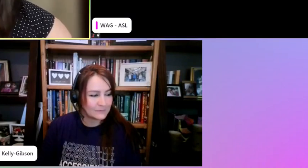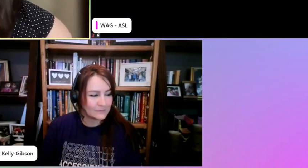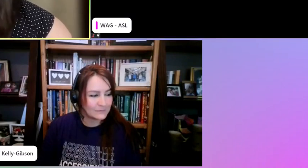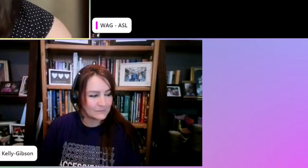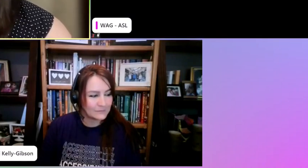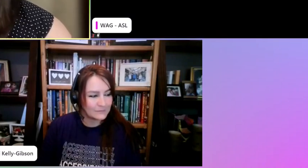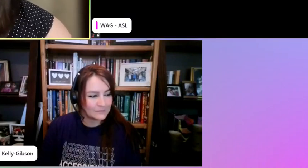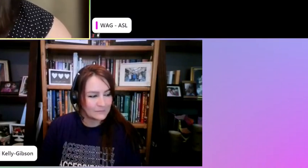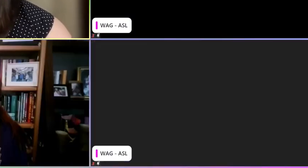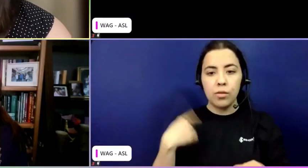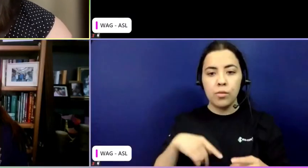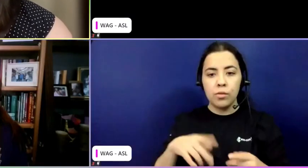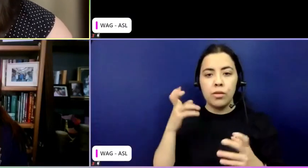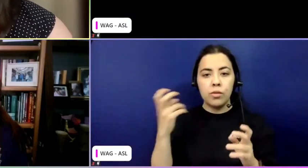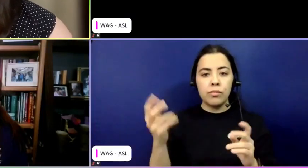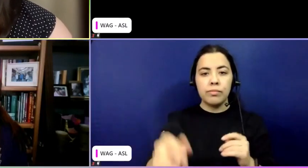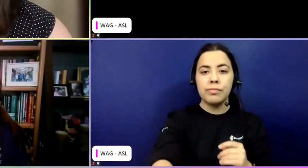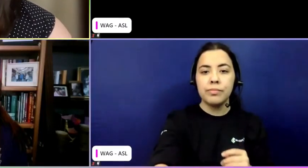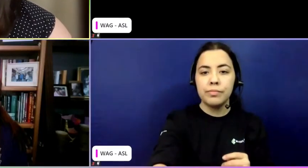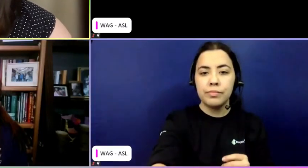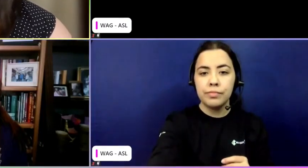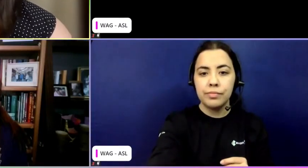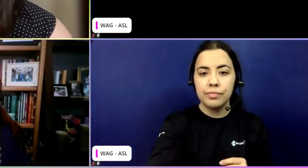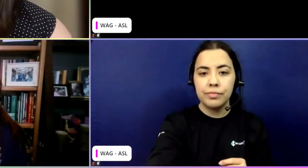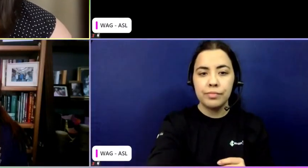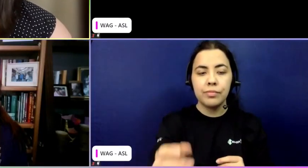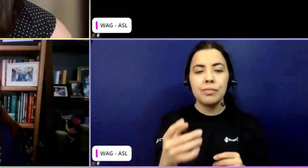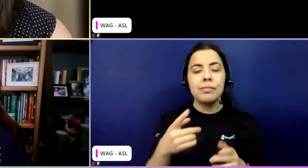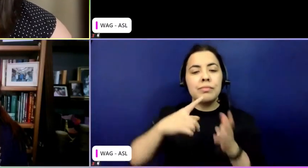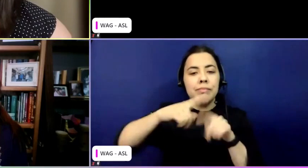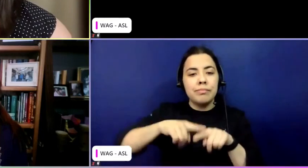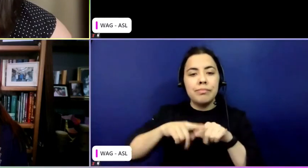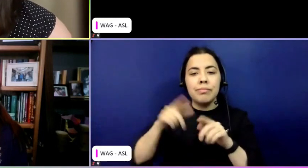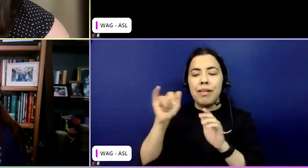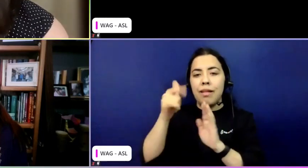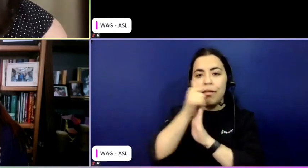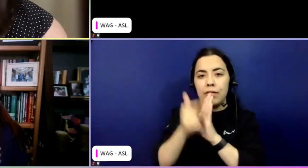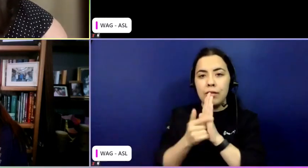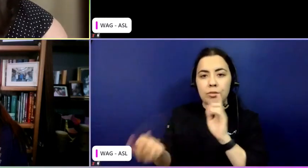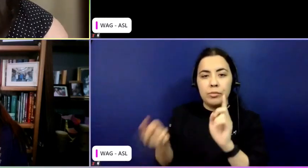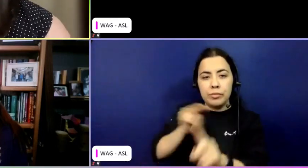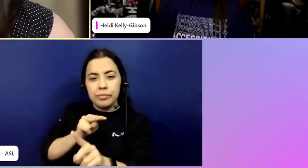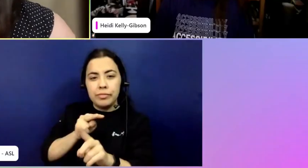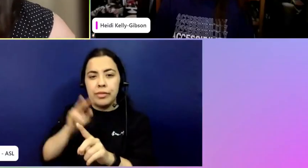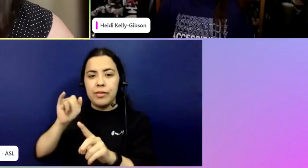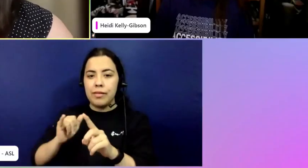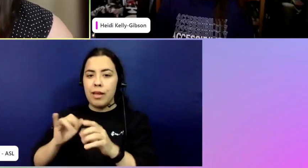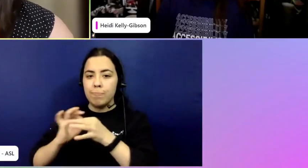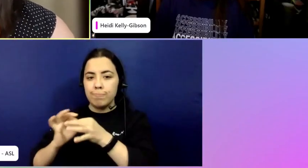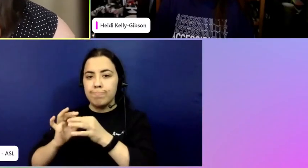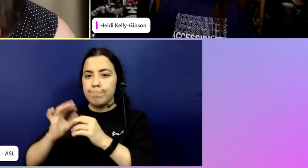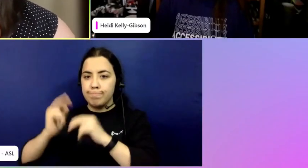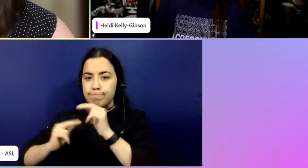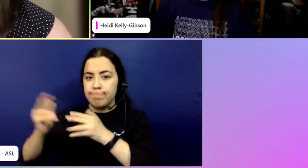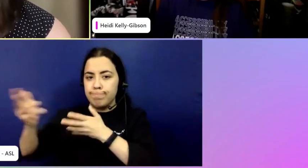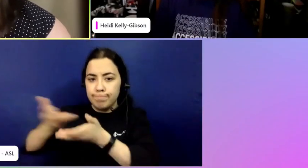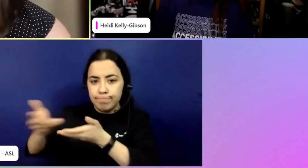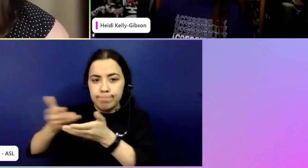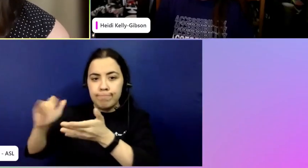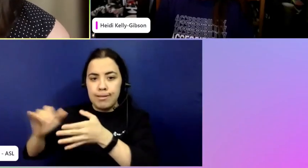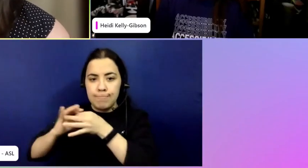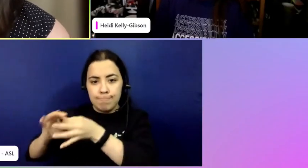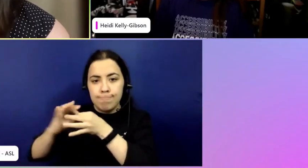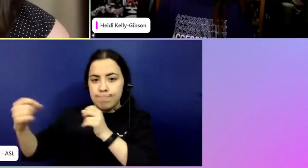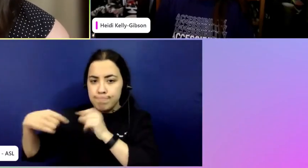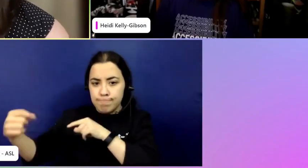the conversation, sort of explaining, why it's important, why you feel it's necessary. And then I